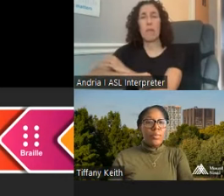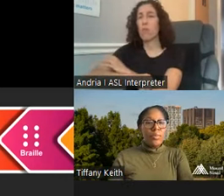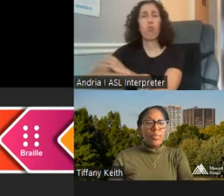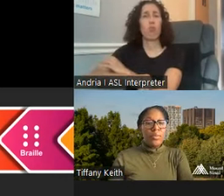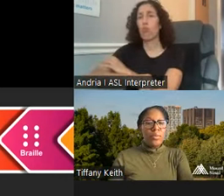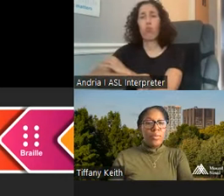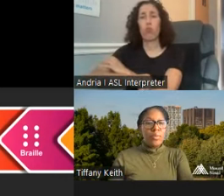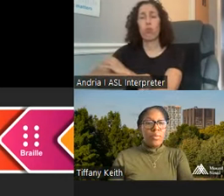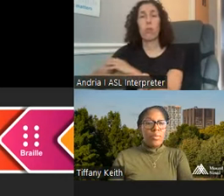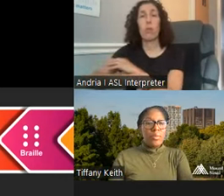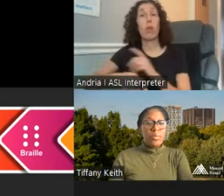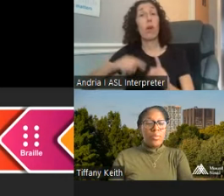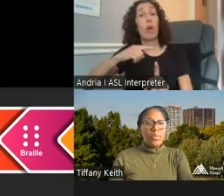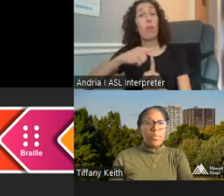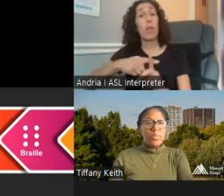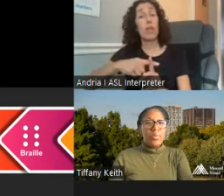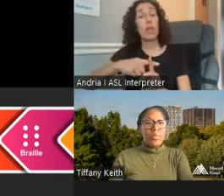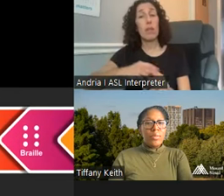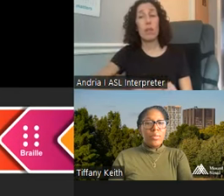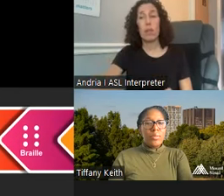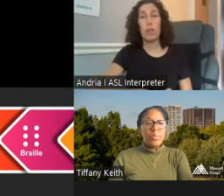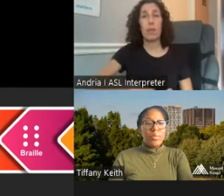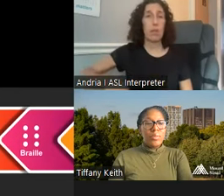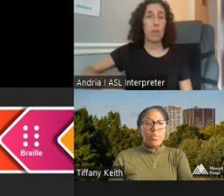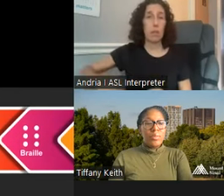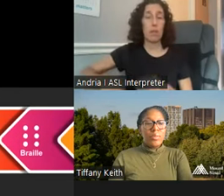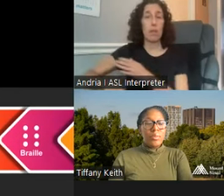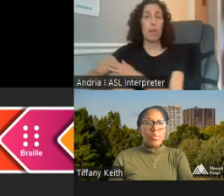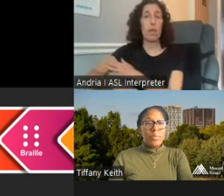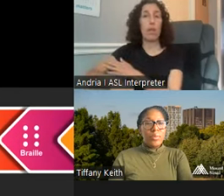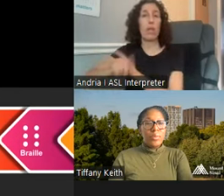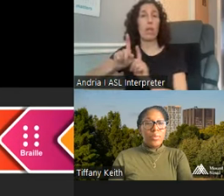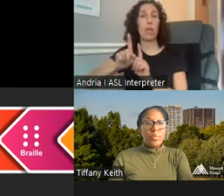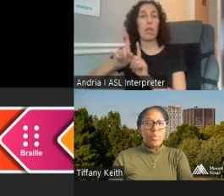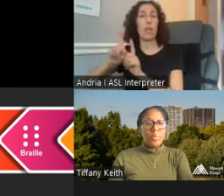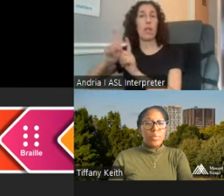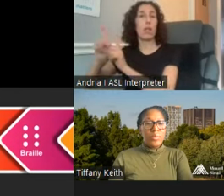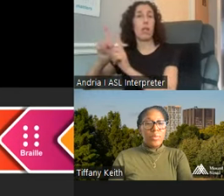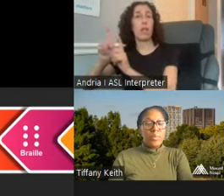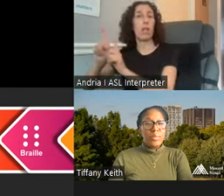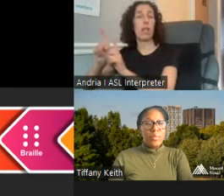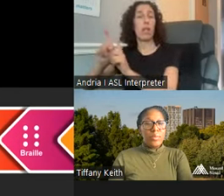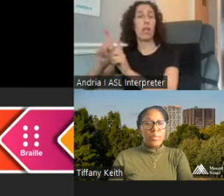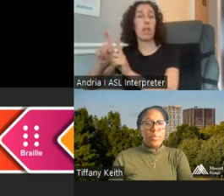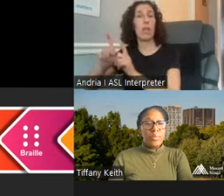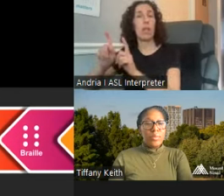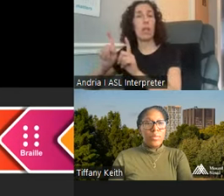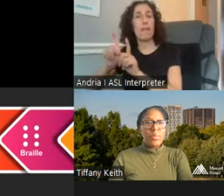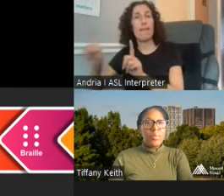away from your body, that as you move left or right or turn, that telescopes